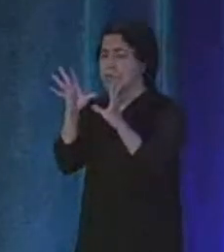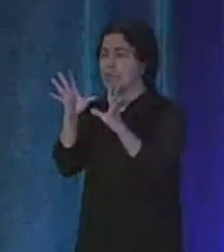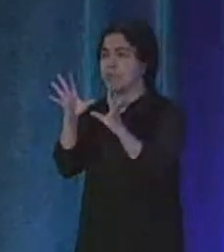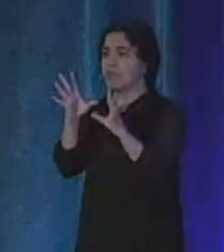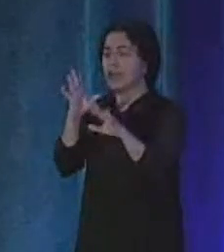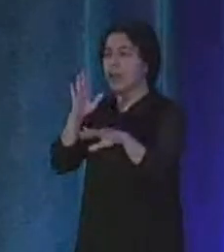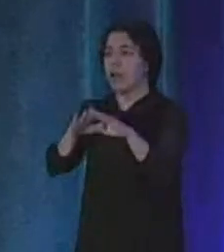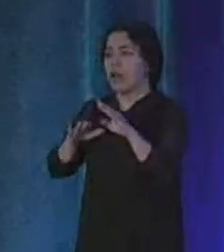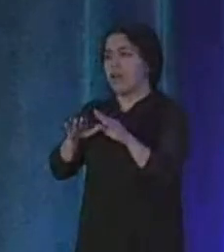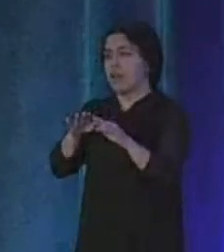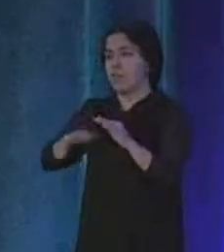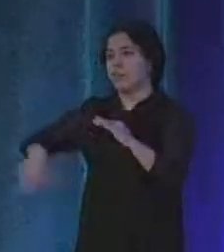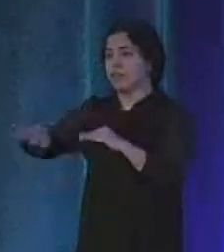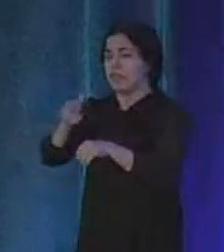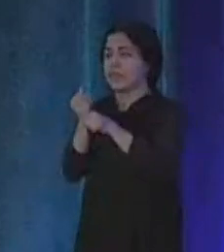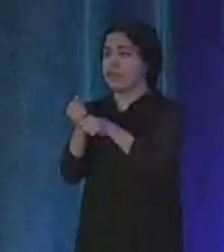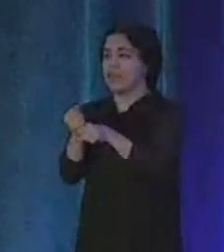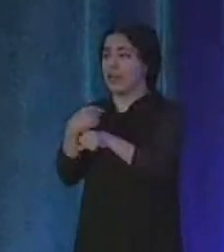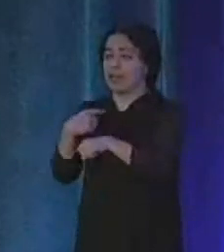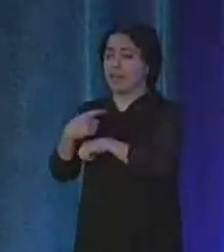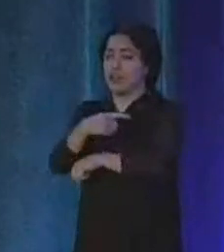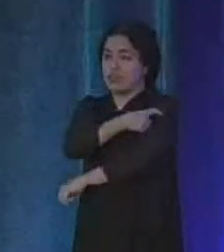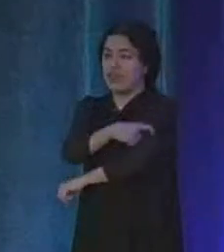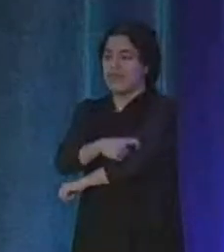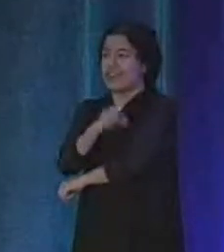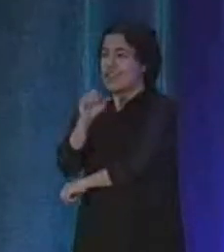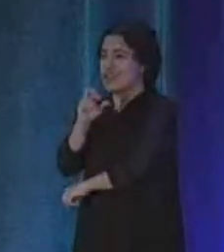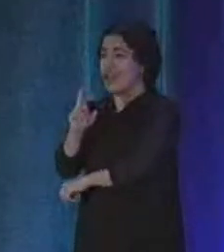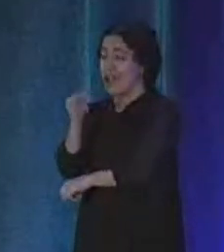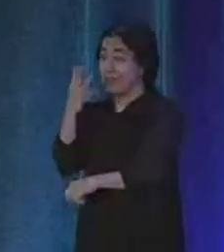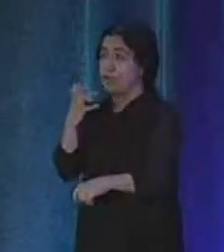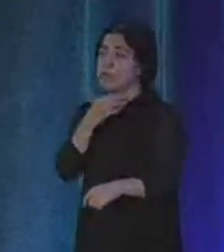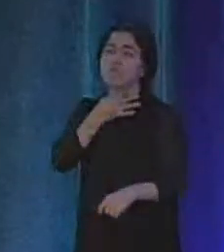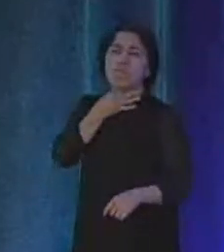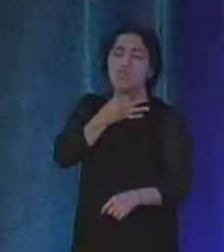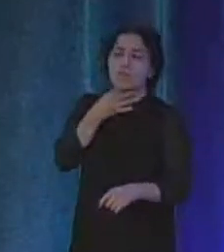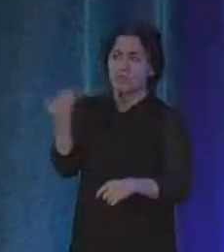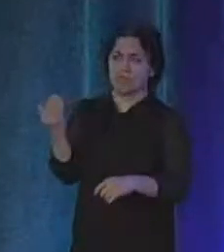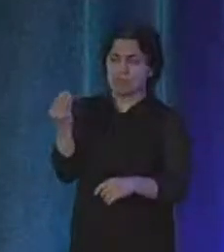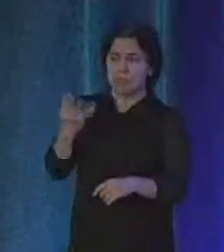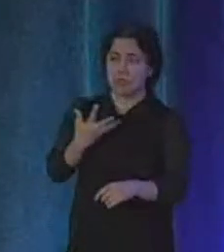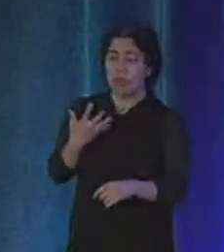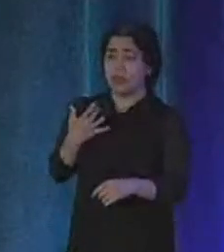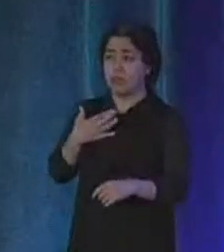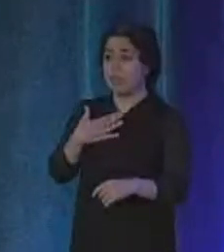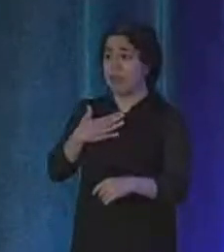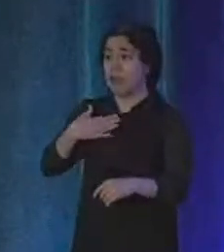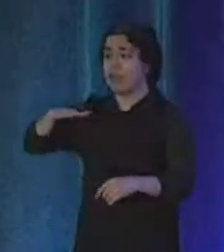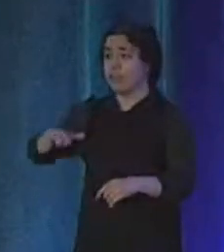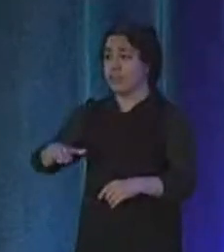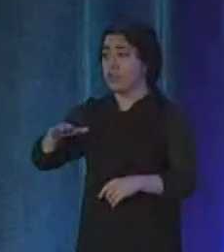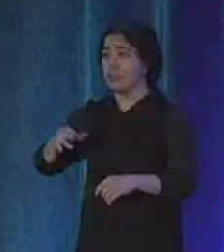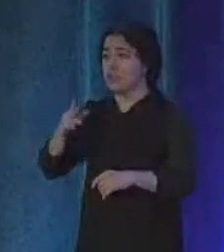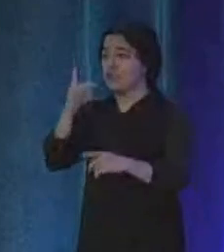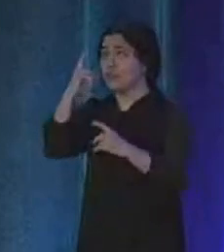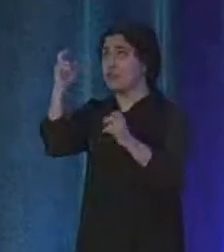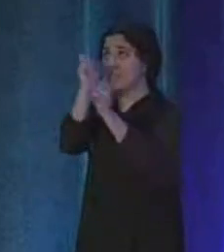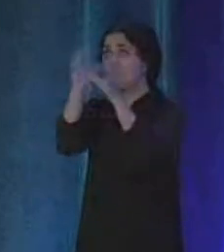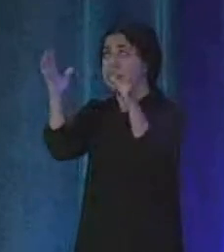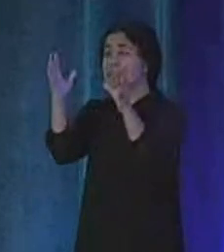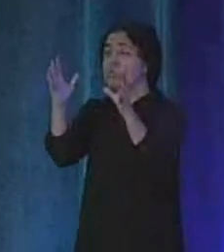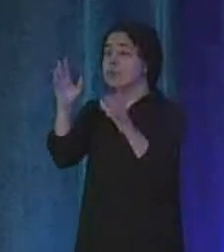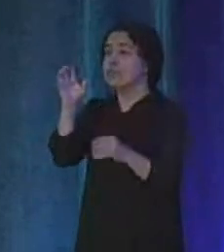scar that I can tell you a story about if you want to flag me down after. But yeah, I got to chase my childhood dream of being a St. Louis Cardinal for a while,